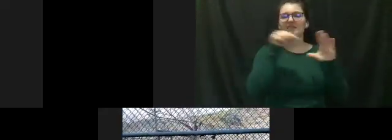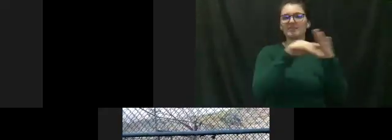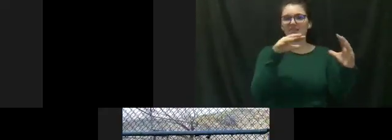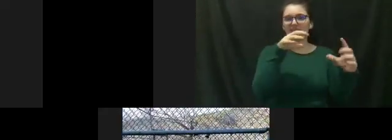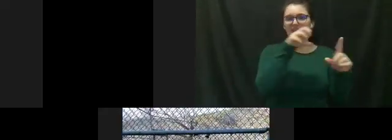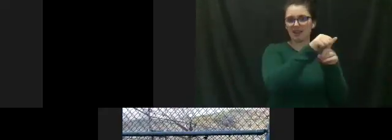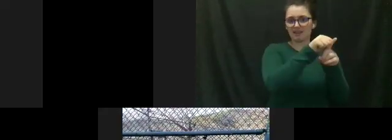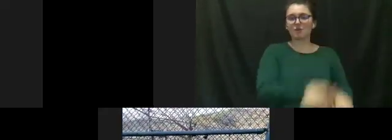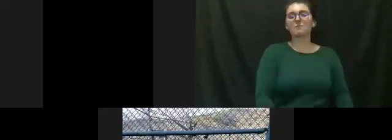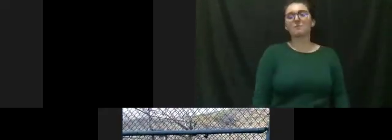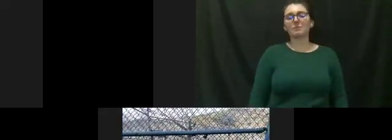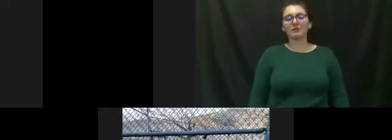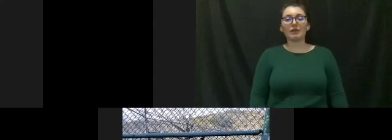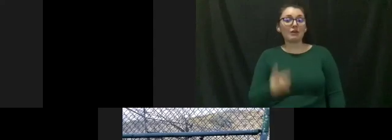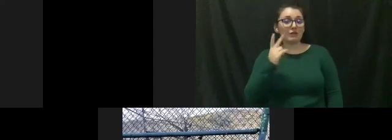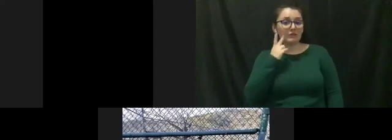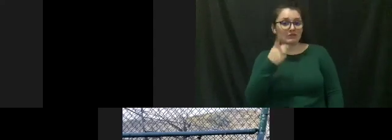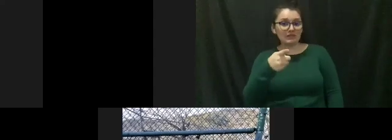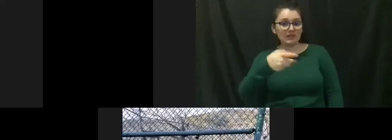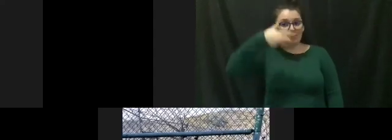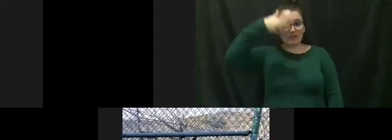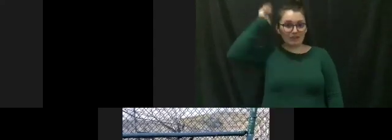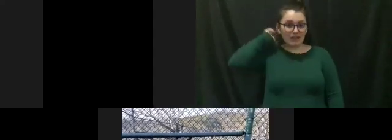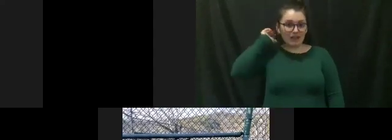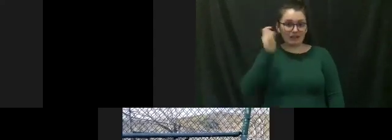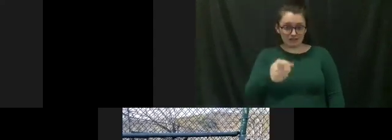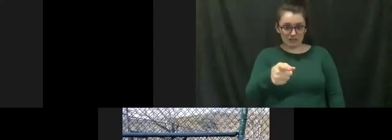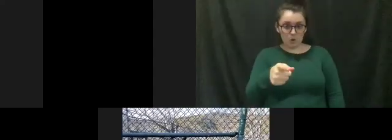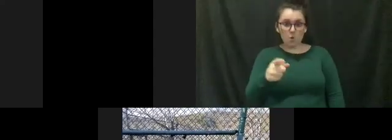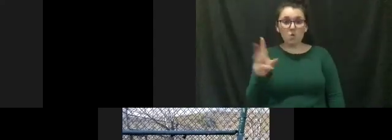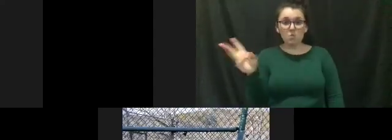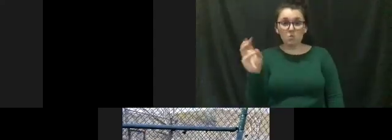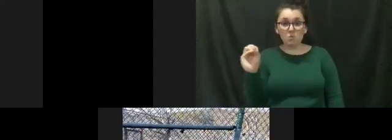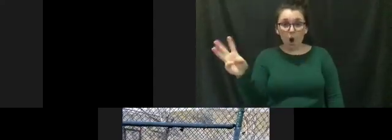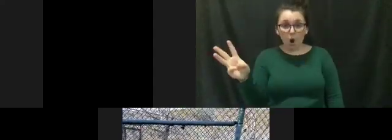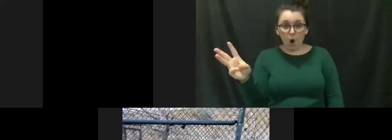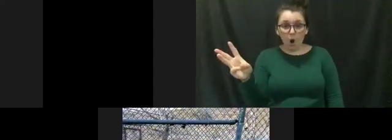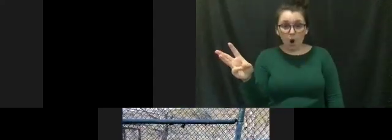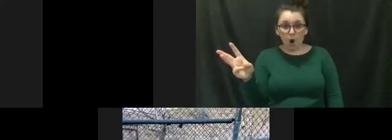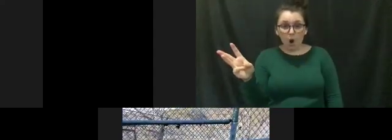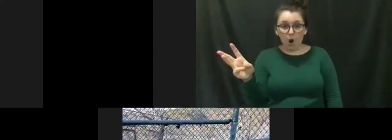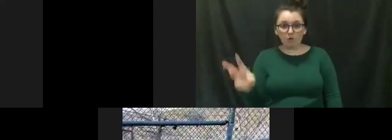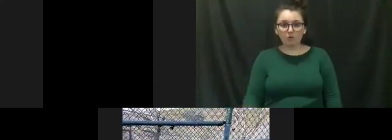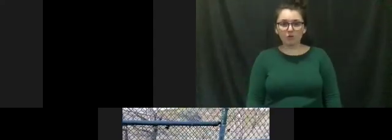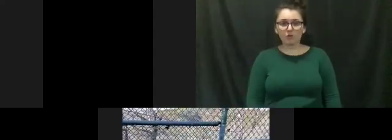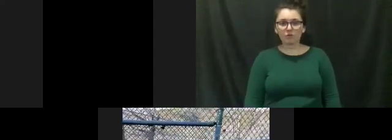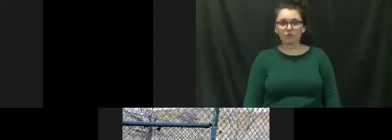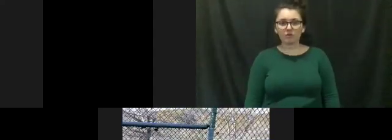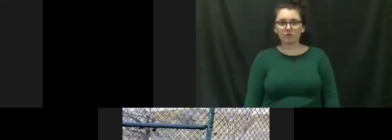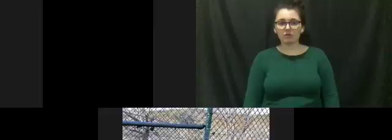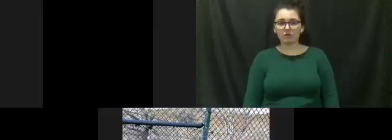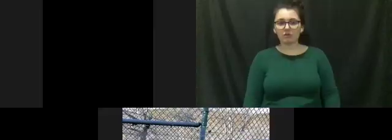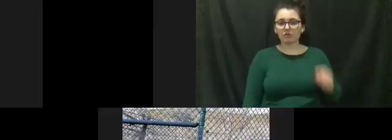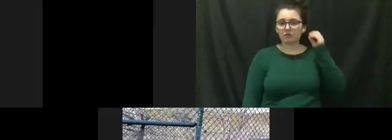he's slower. Bravo. Whoa. So if he turns around and lifts his tail, we're going to want to step out of the way.